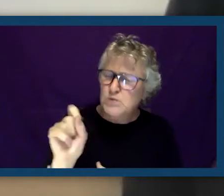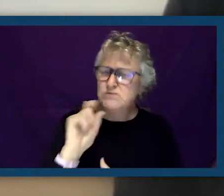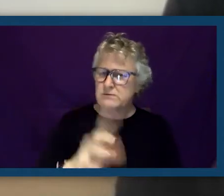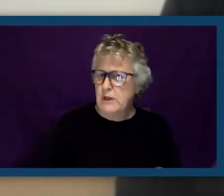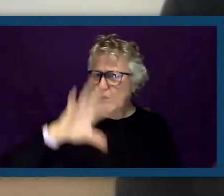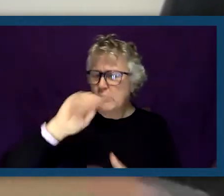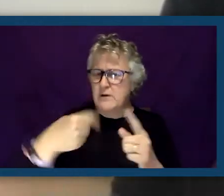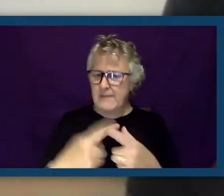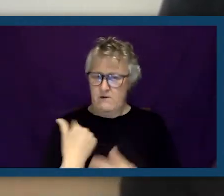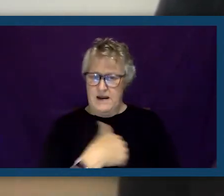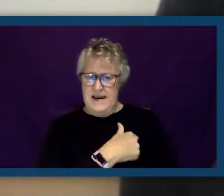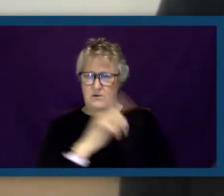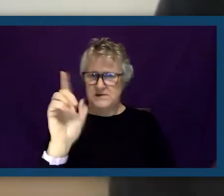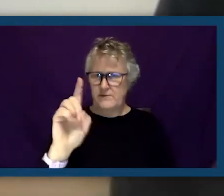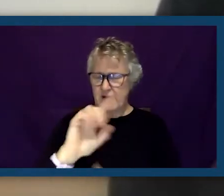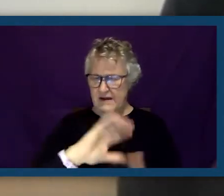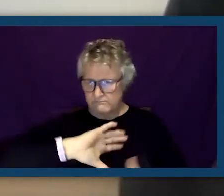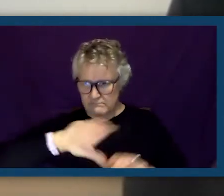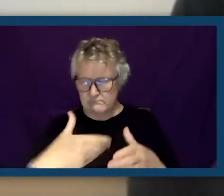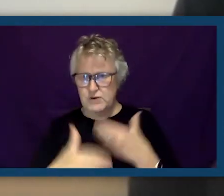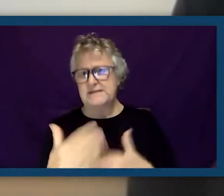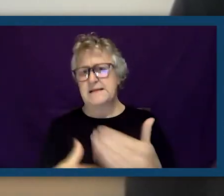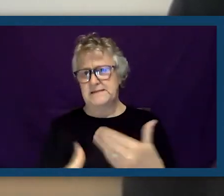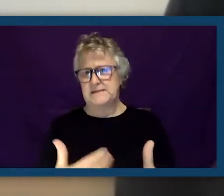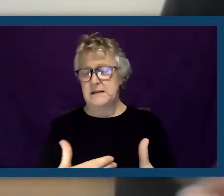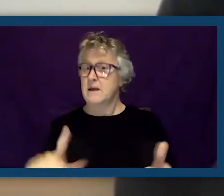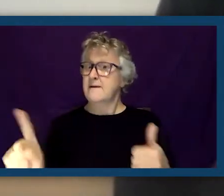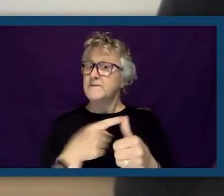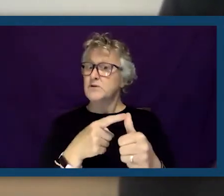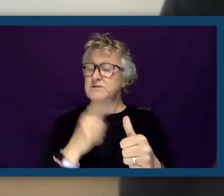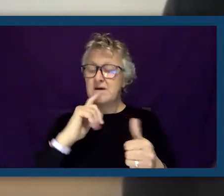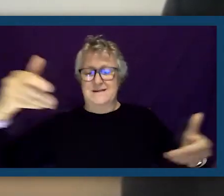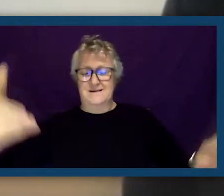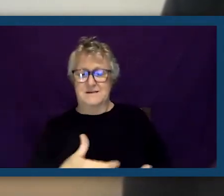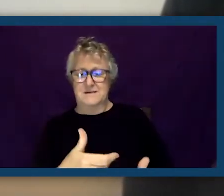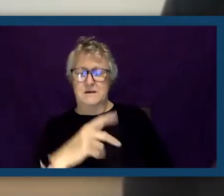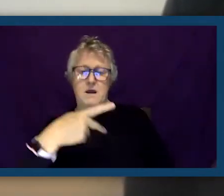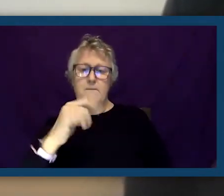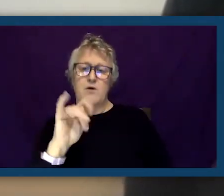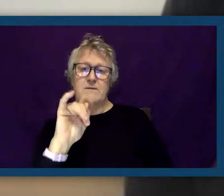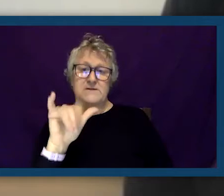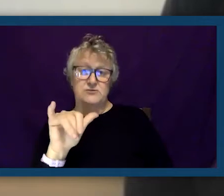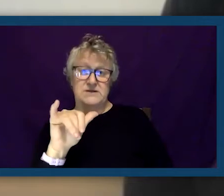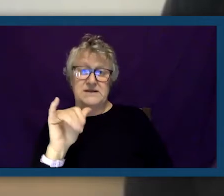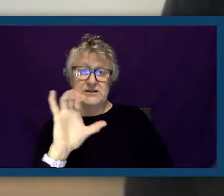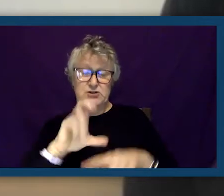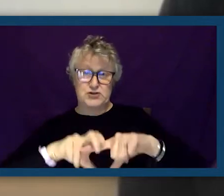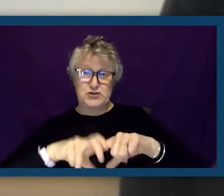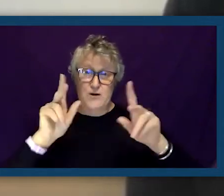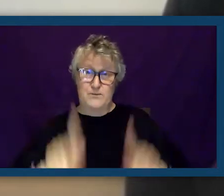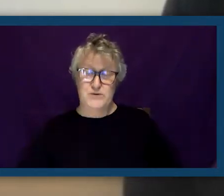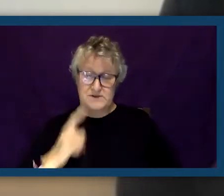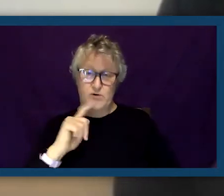process. So I'd like to get started. I'd like to introduce the parliamentary chair for the California Democratic Party Asian Pacific